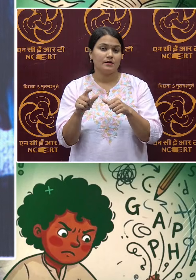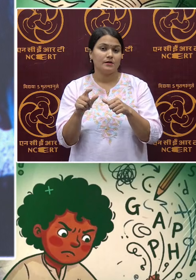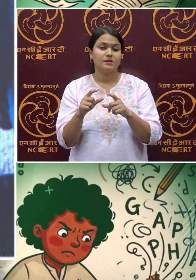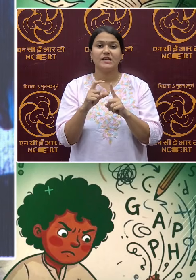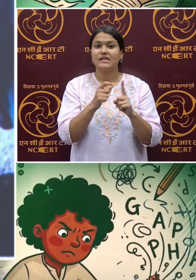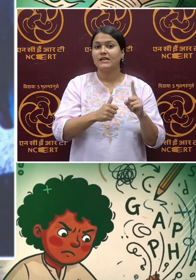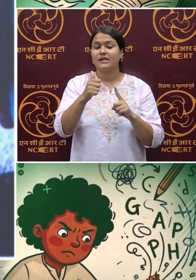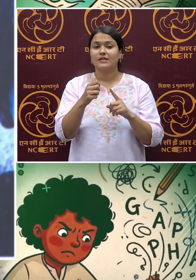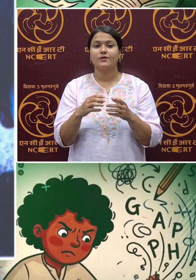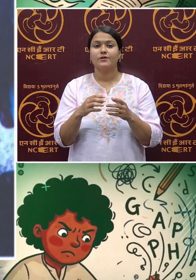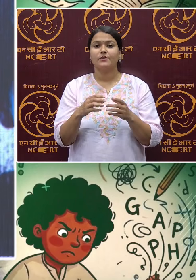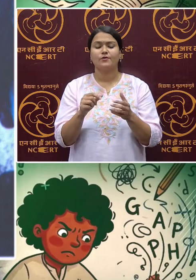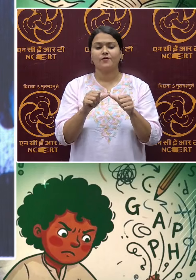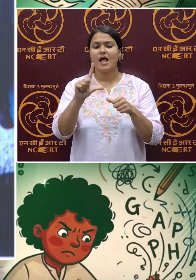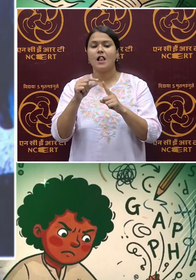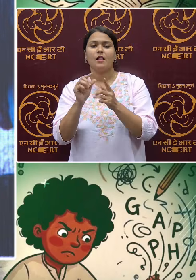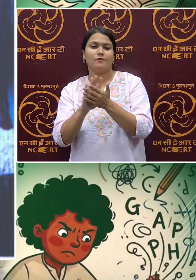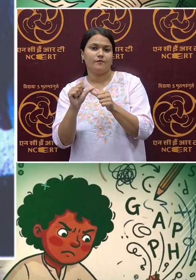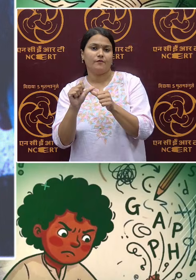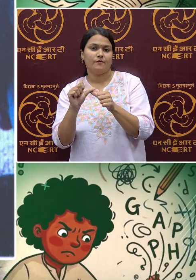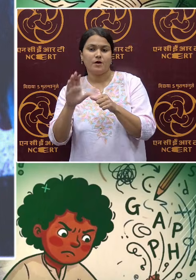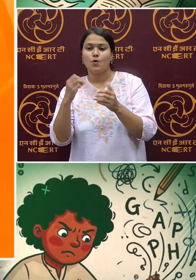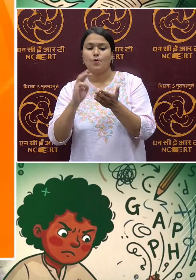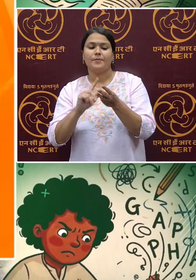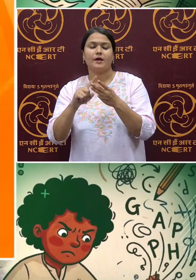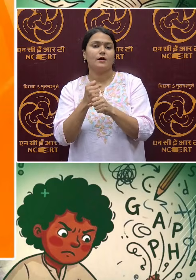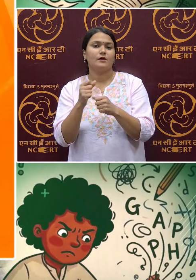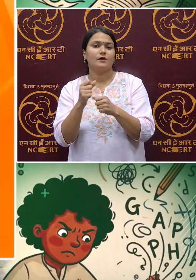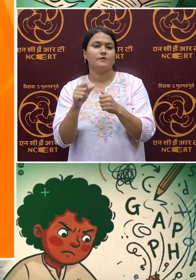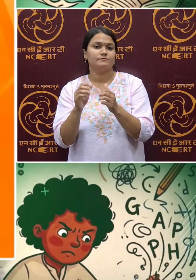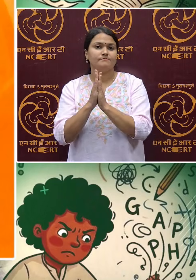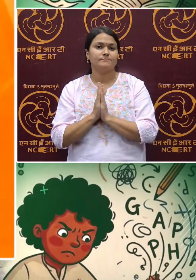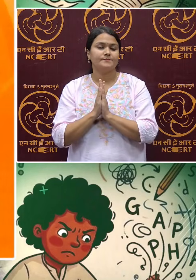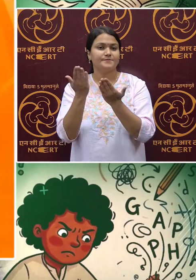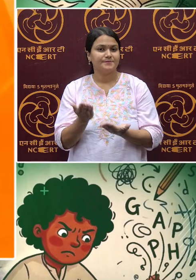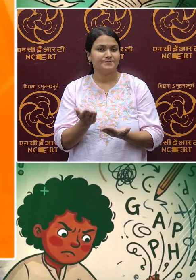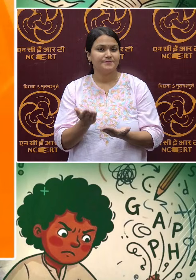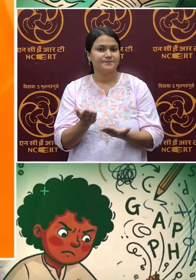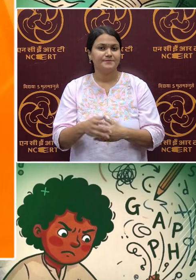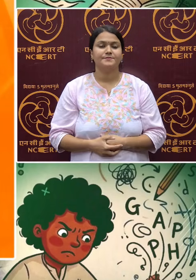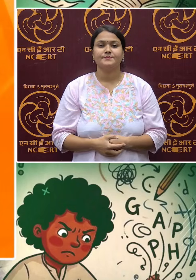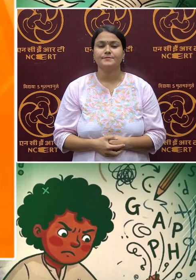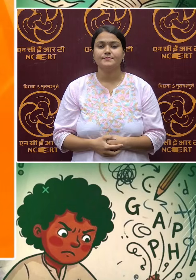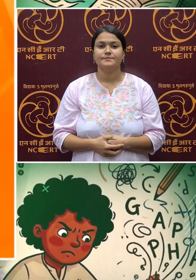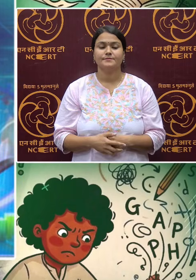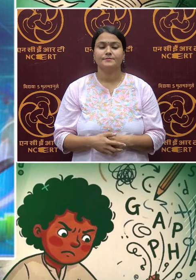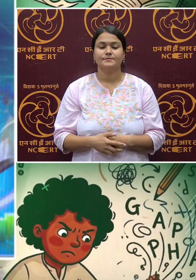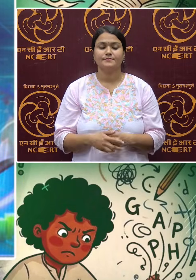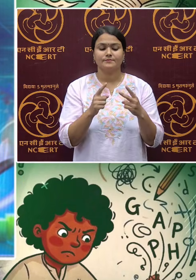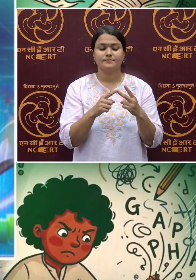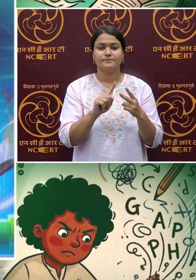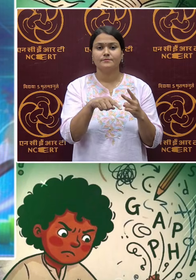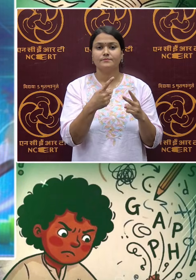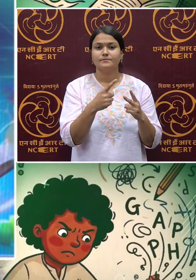Alpha to Omega. Ma'am, namaskar and very warm welcome to the session. Namaskar. Right. We